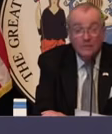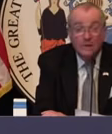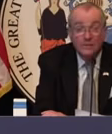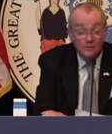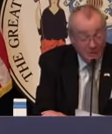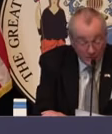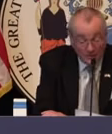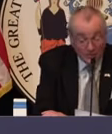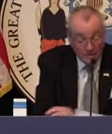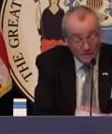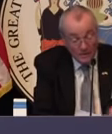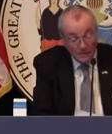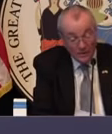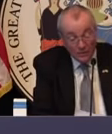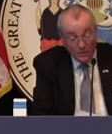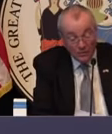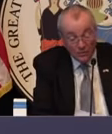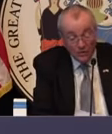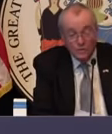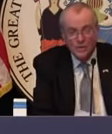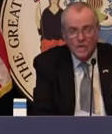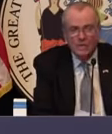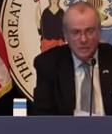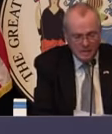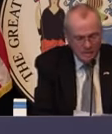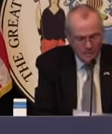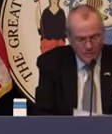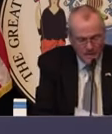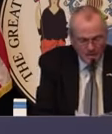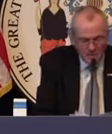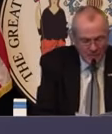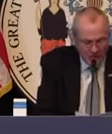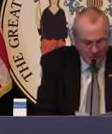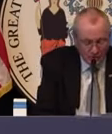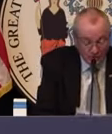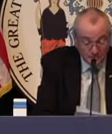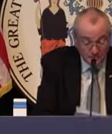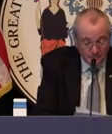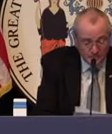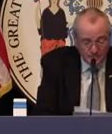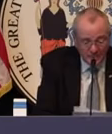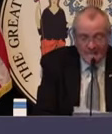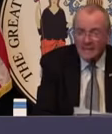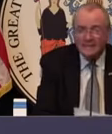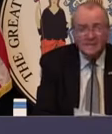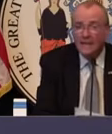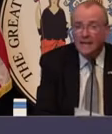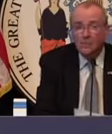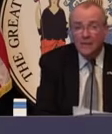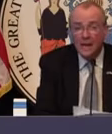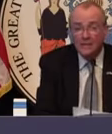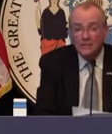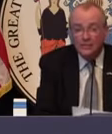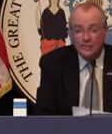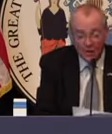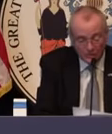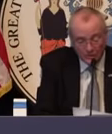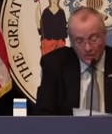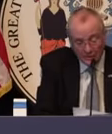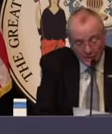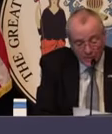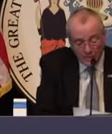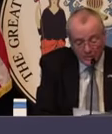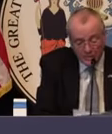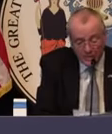these and other metrics, it is clear that our overall trajectory remains positive. And yet today, with the heaviest of